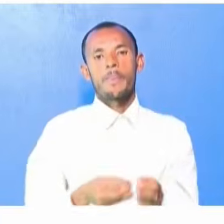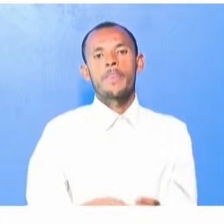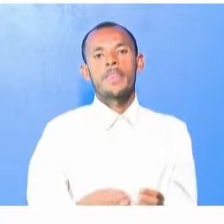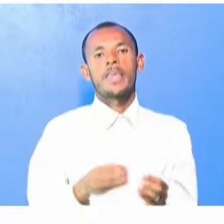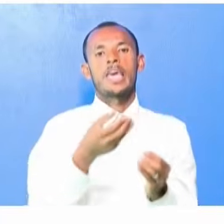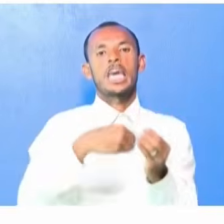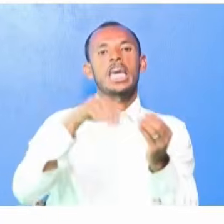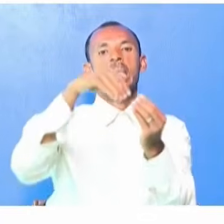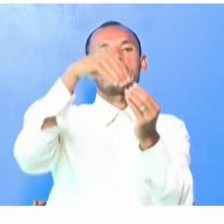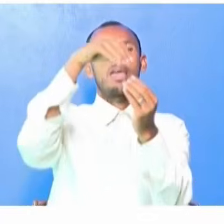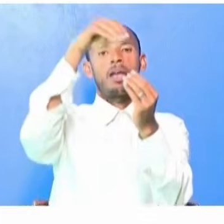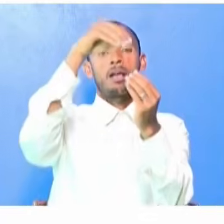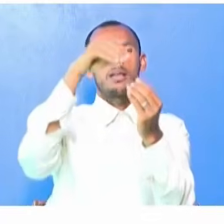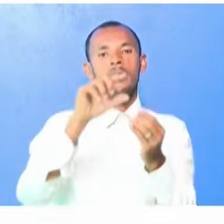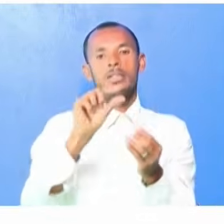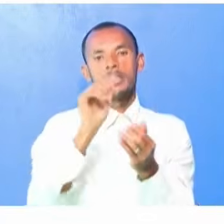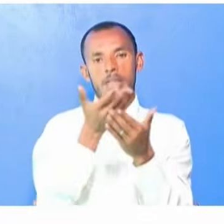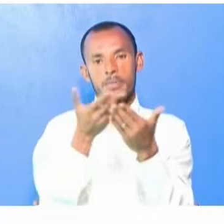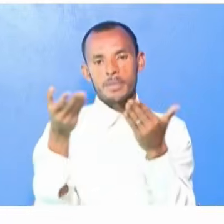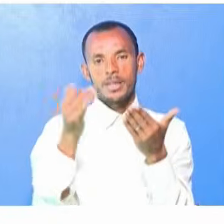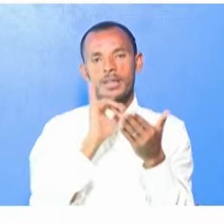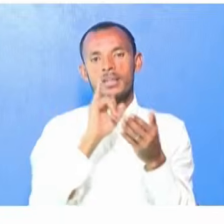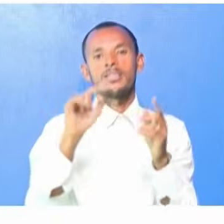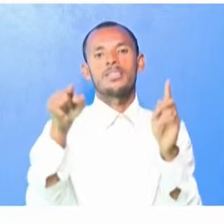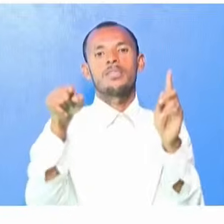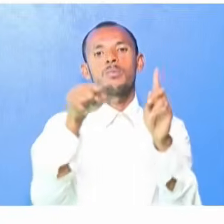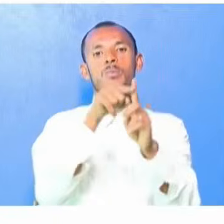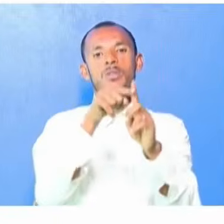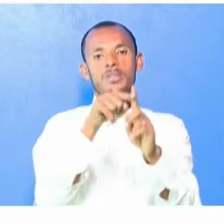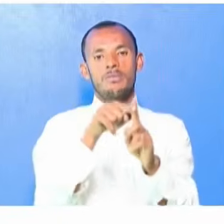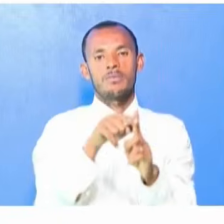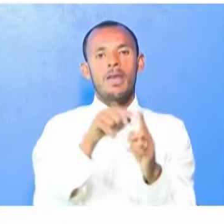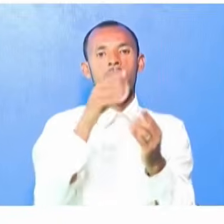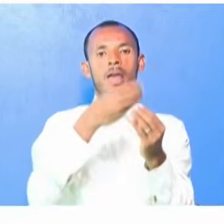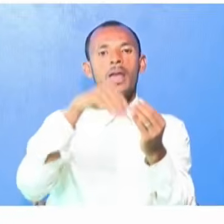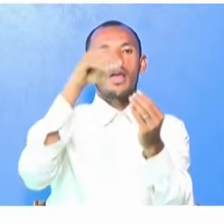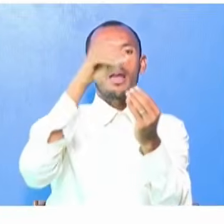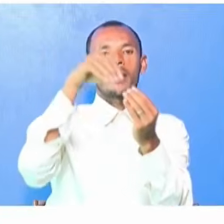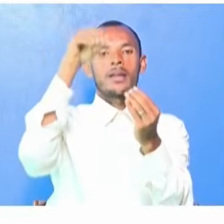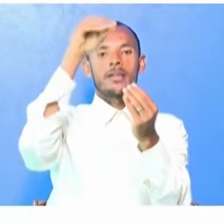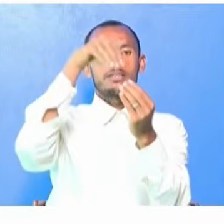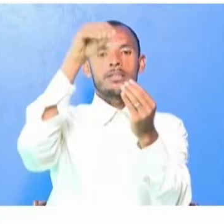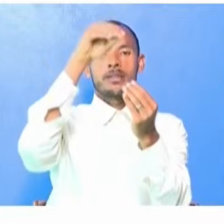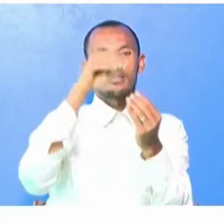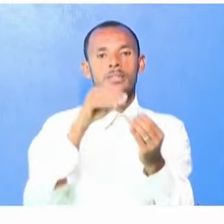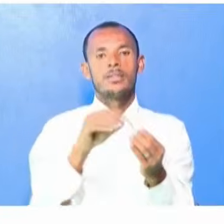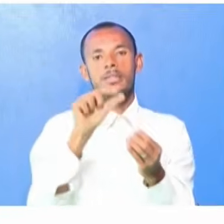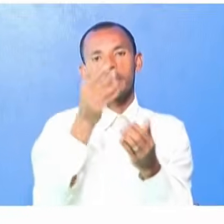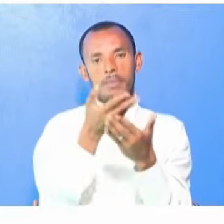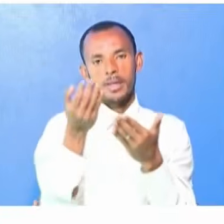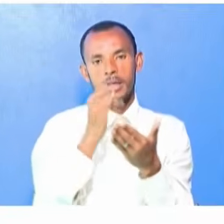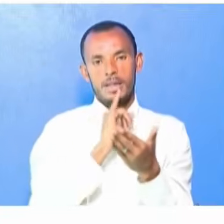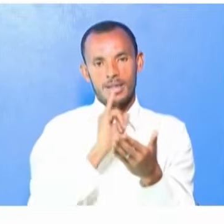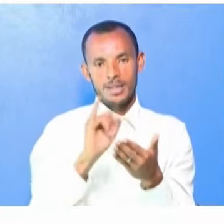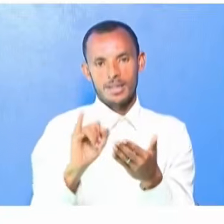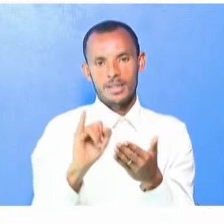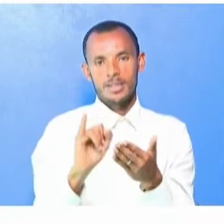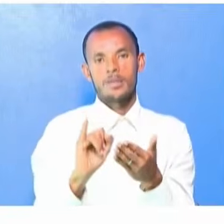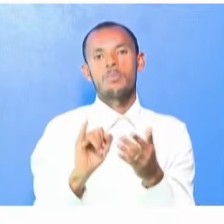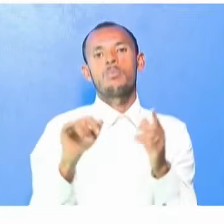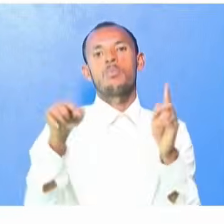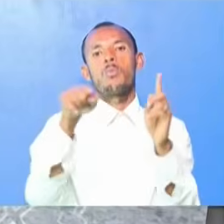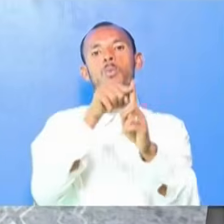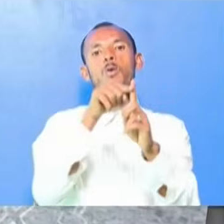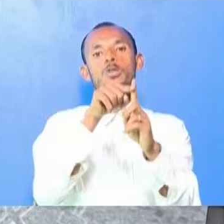Increase in something is described by positive number. Increase in something is